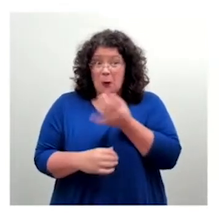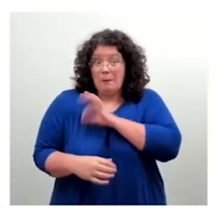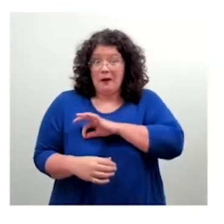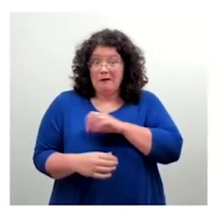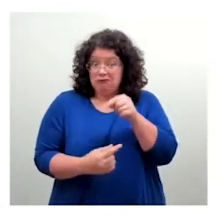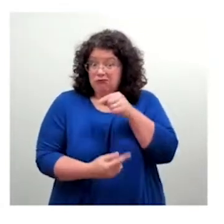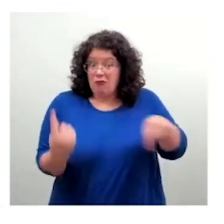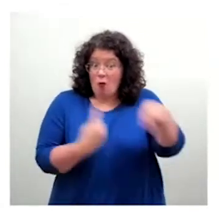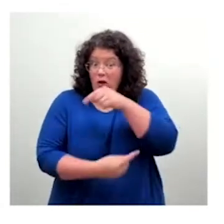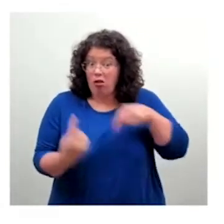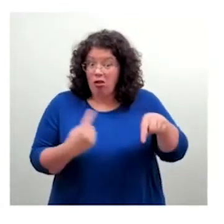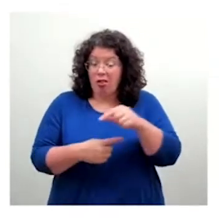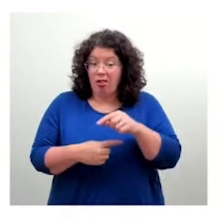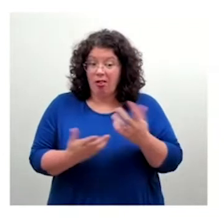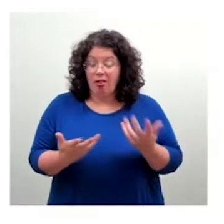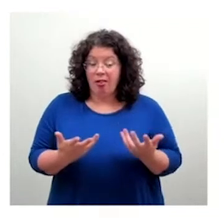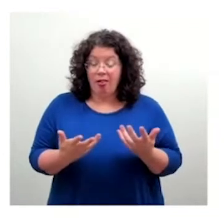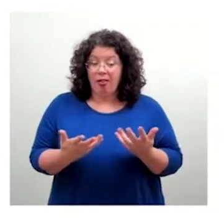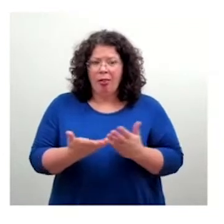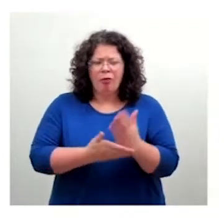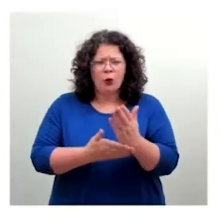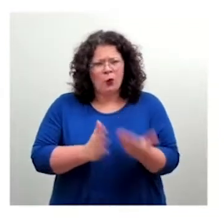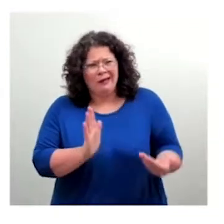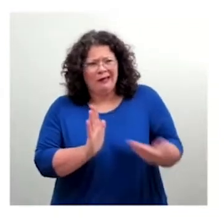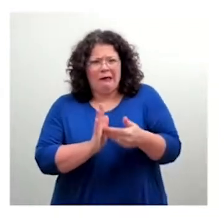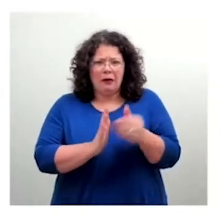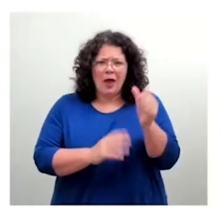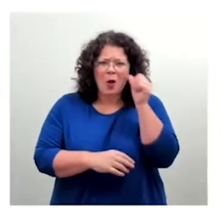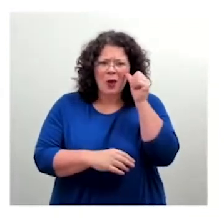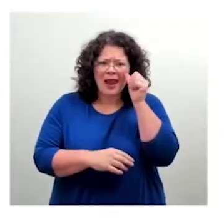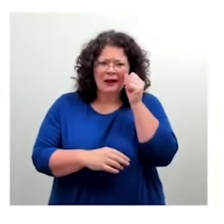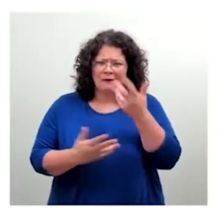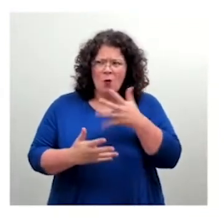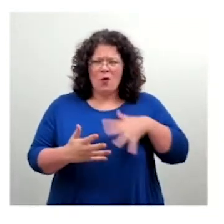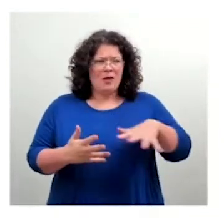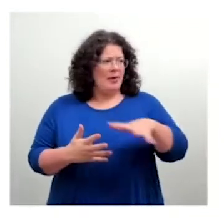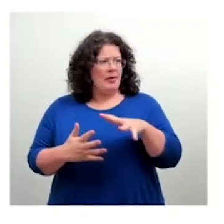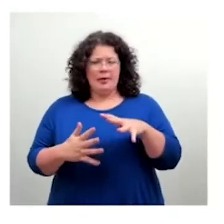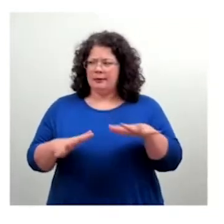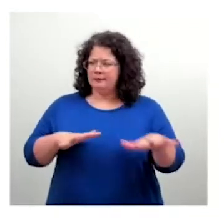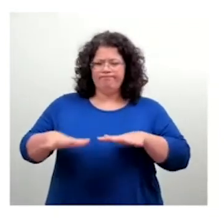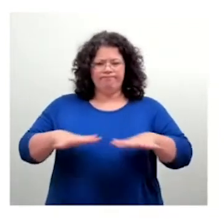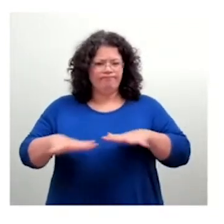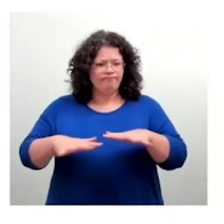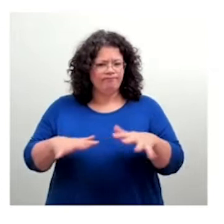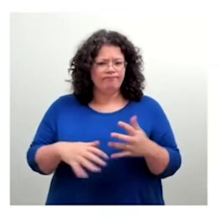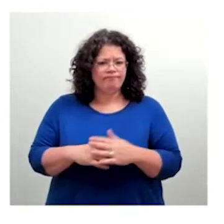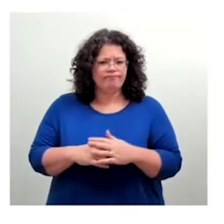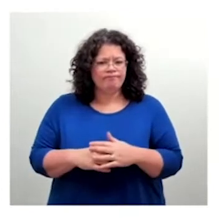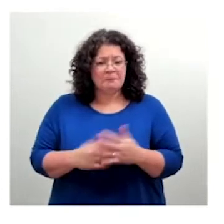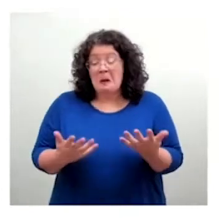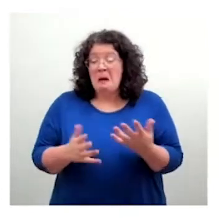out and about with your child on a walk, when you're traveling on a bus, so normal, common, everyday life activities where ultimately